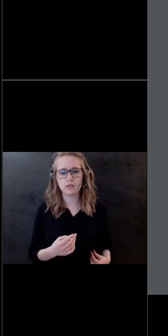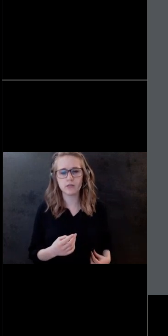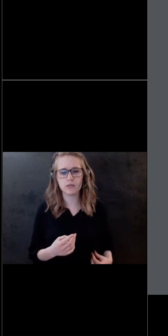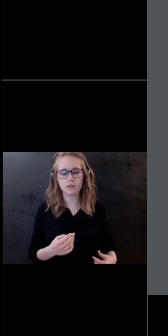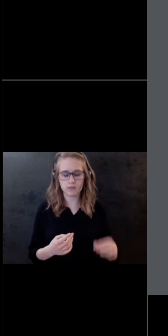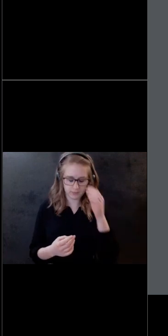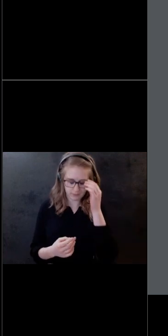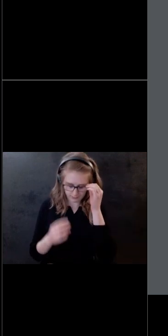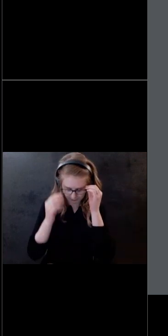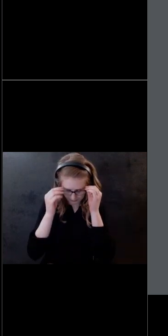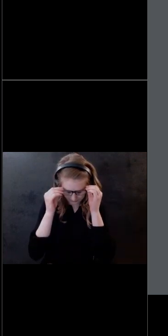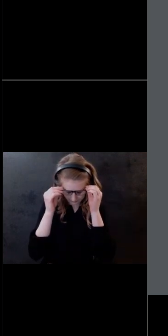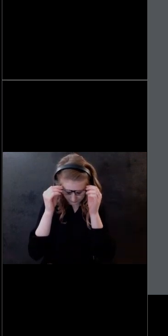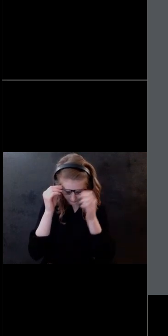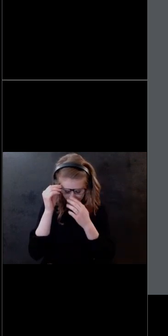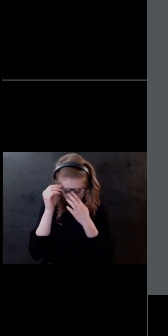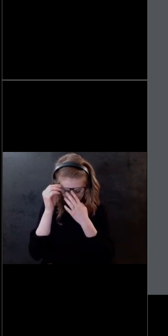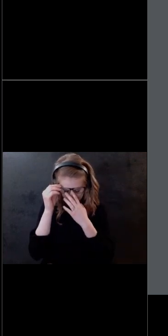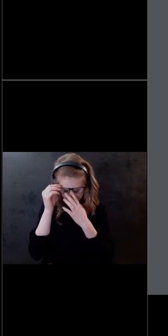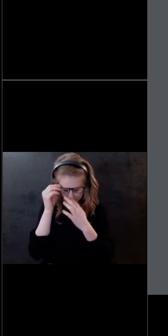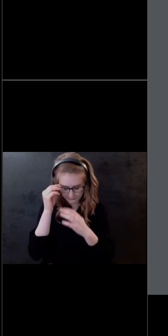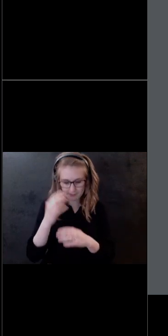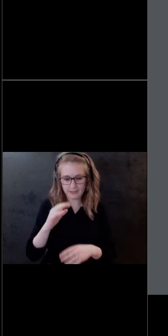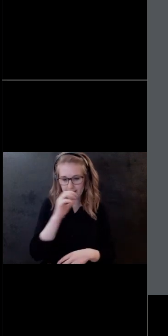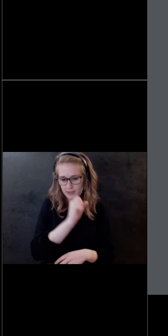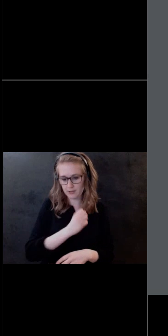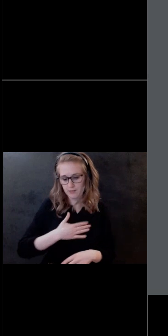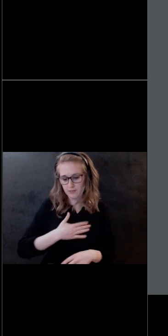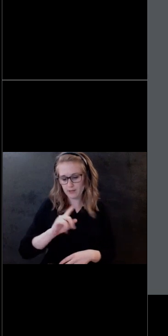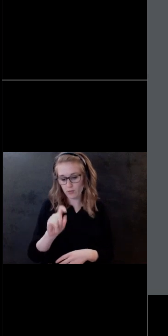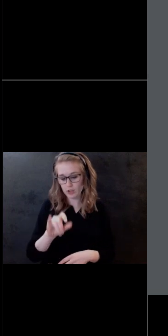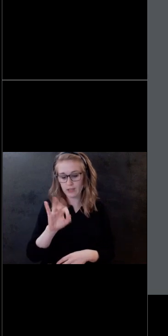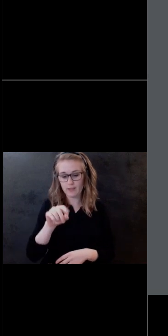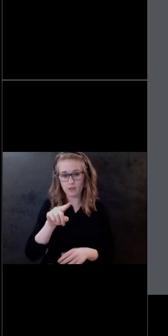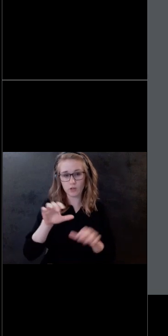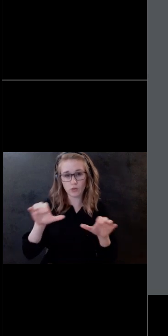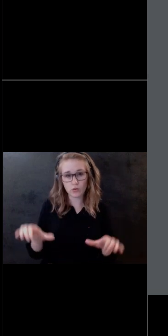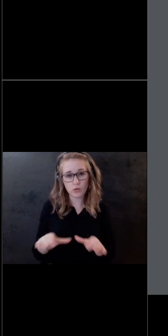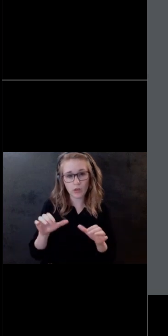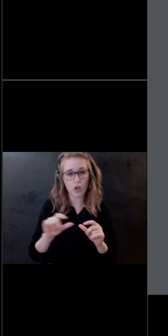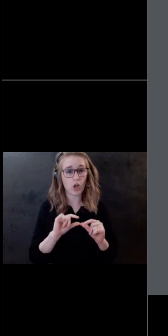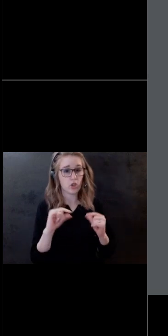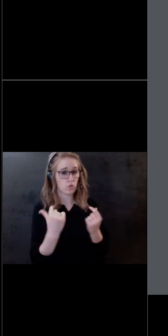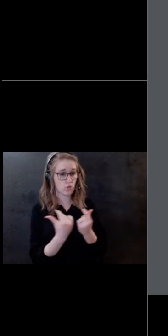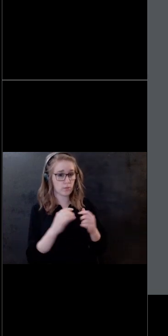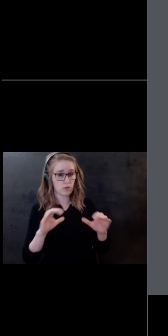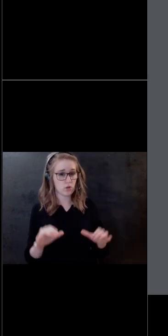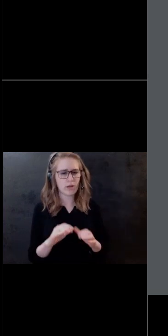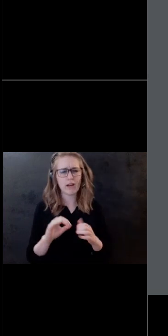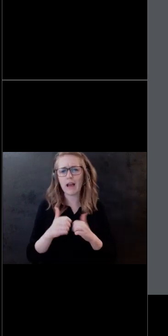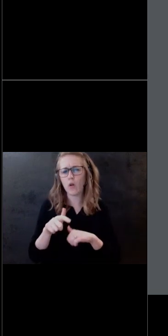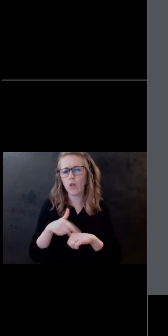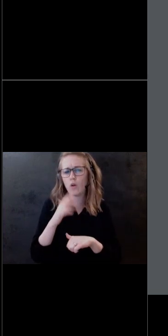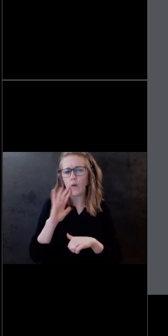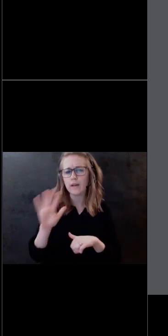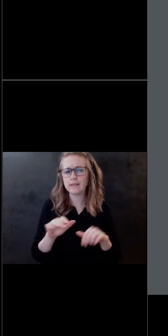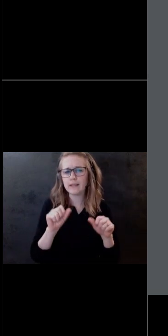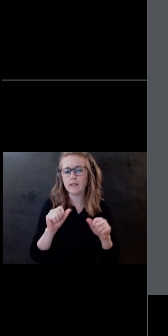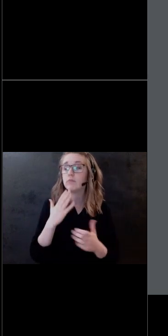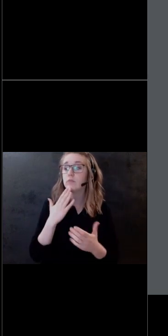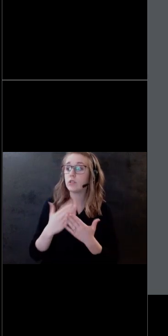And I guess the question is, if you were to do it, if our group were to do it, how long would it take? And good question,